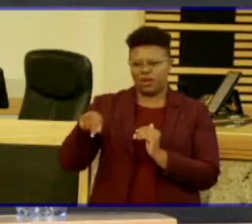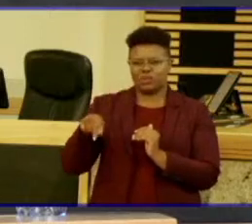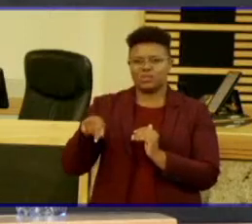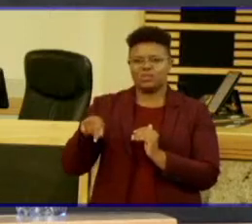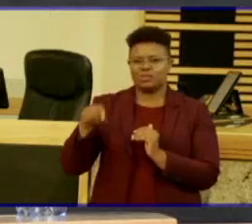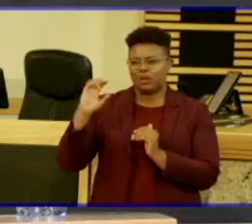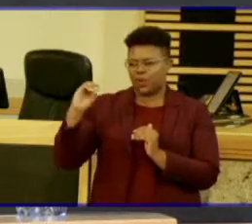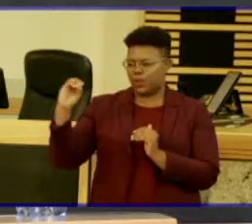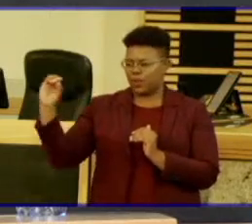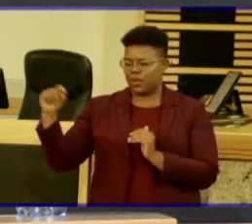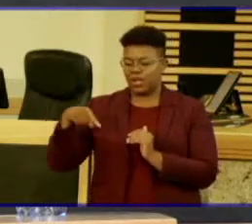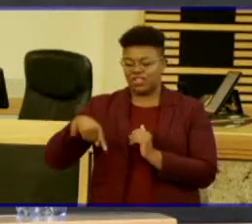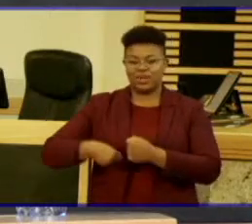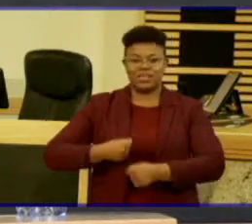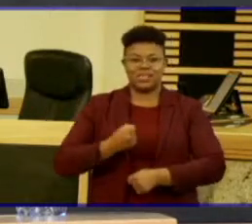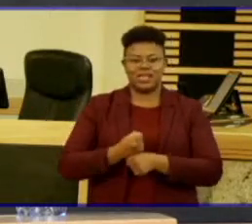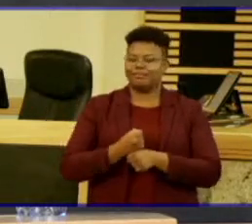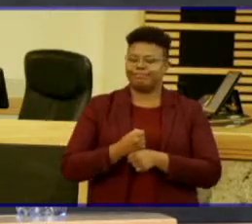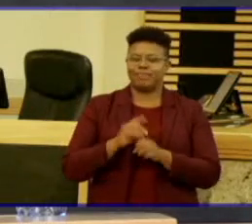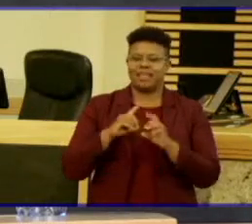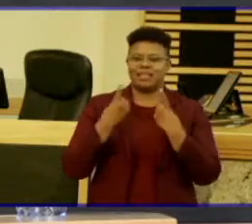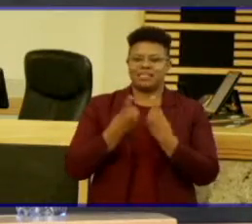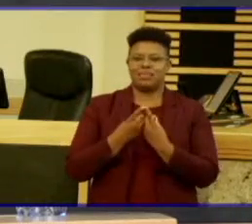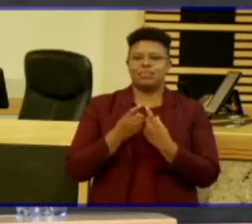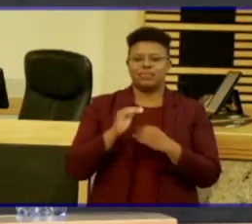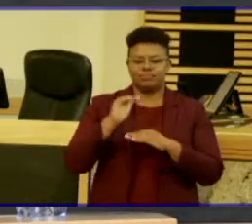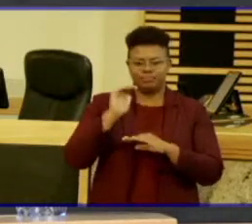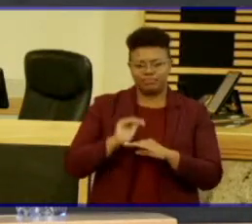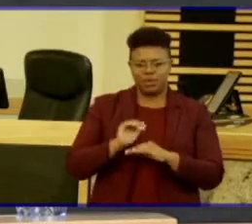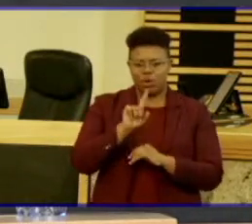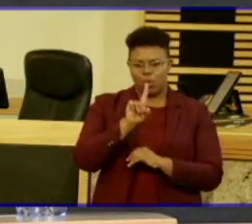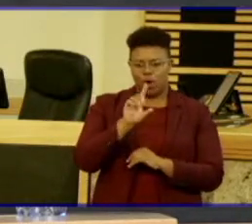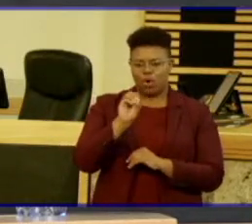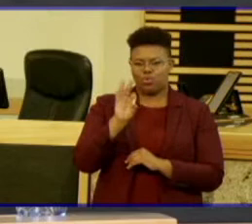year, the department plans to transport